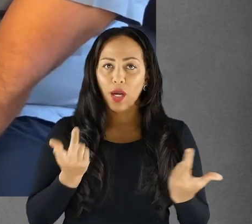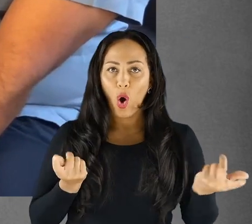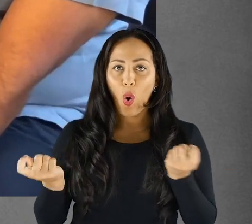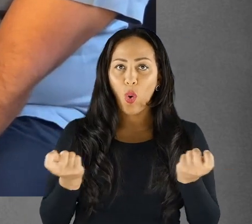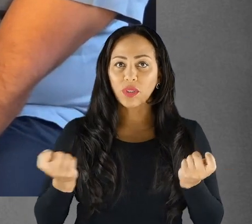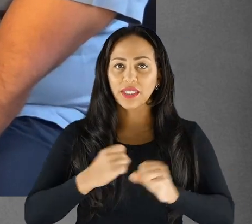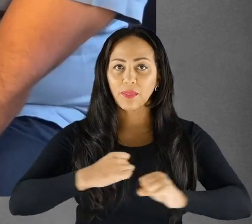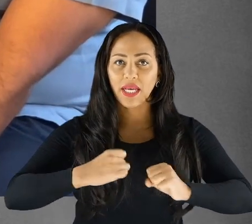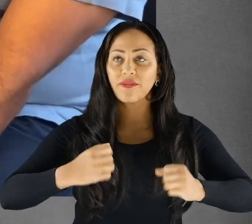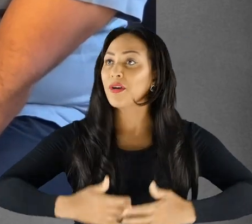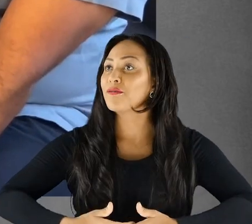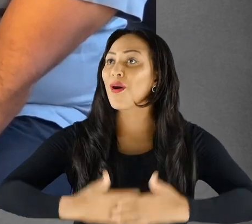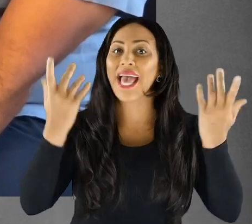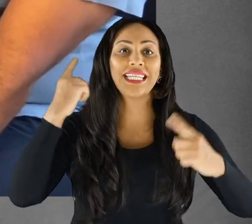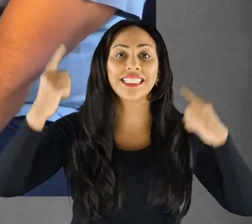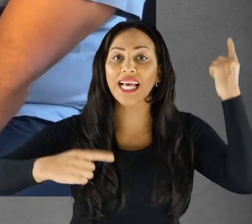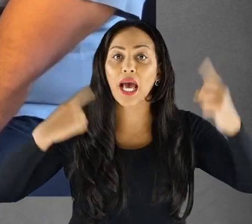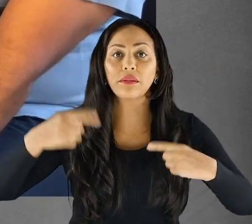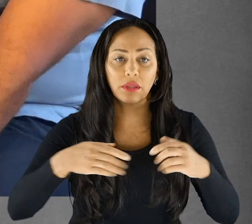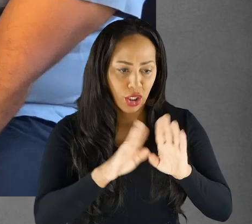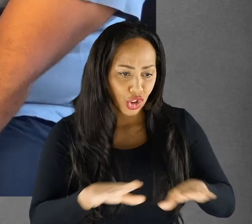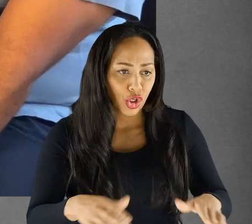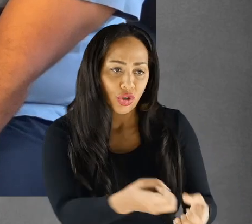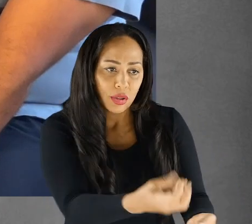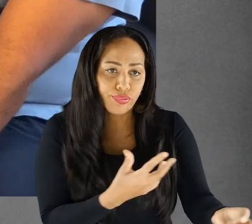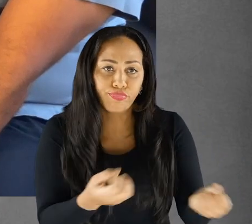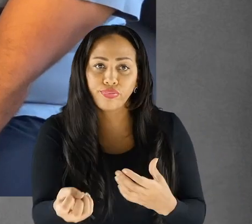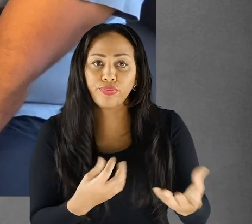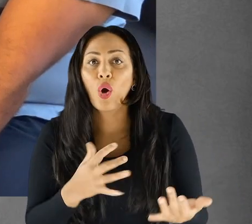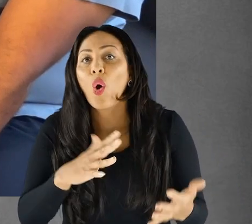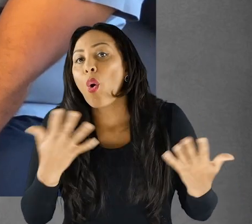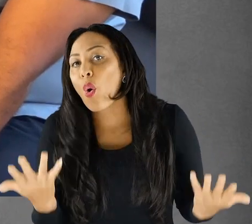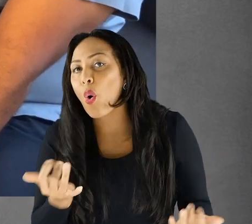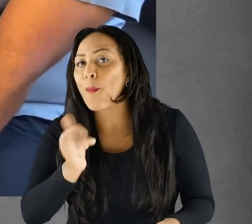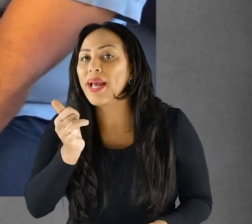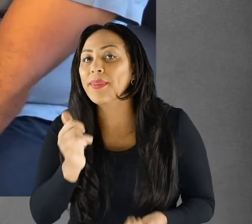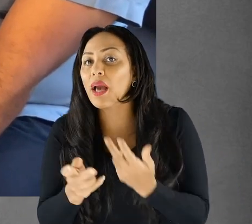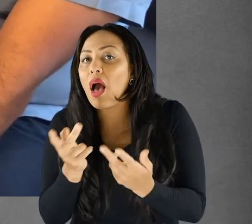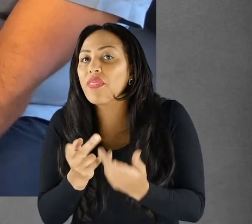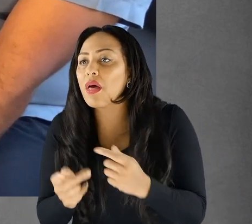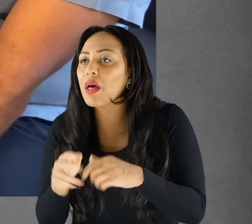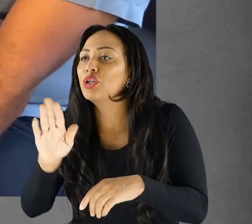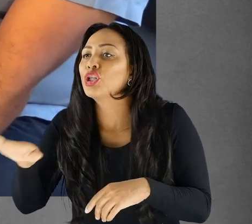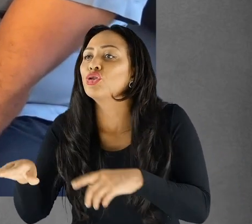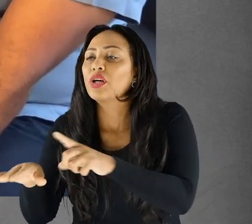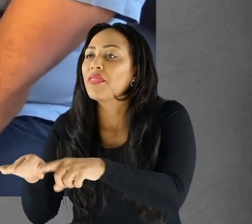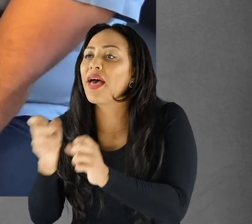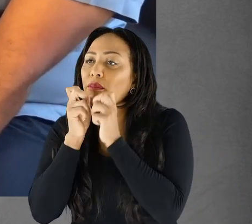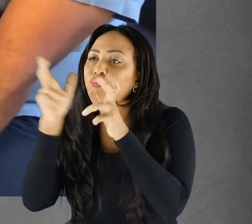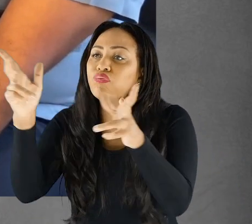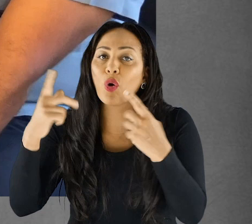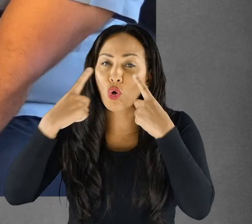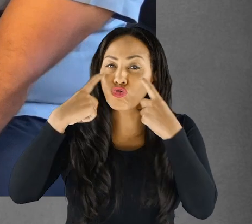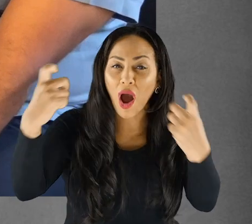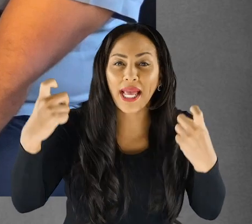but the work of that other people do more than I do, of working with holding space for all the sounds